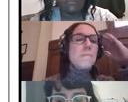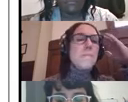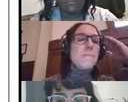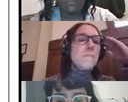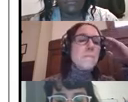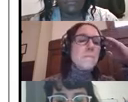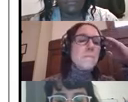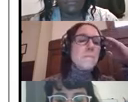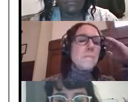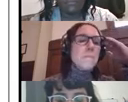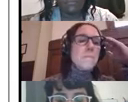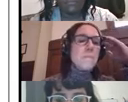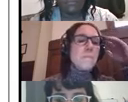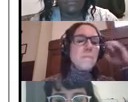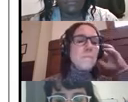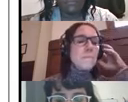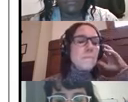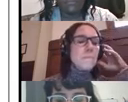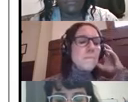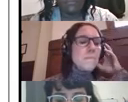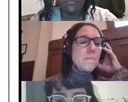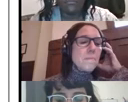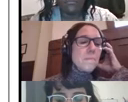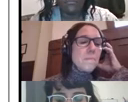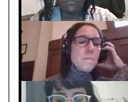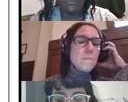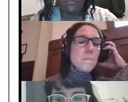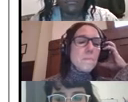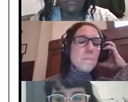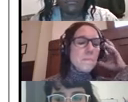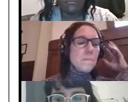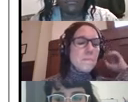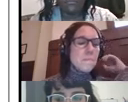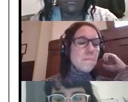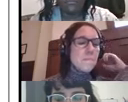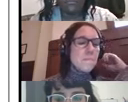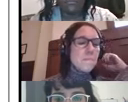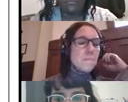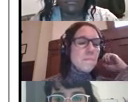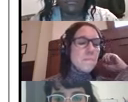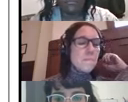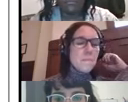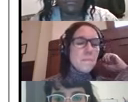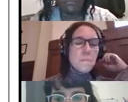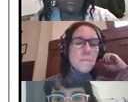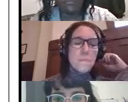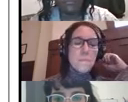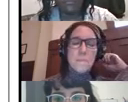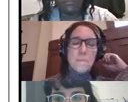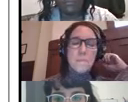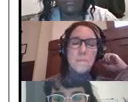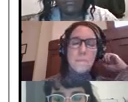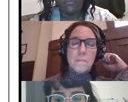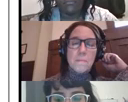corner. There are also more people of color. There are grocery stores and food pantries located nearby the west side and south